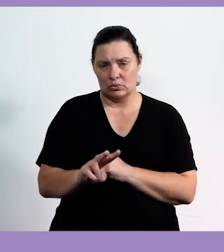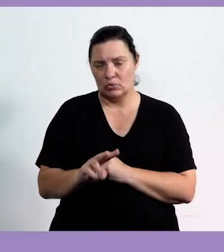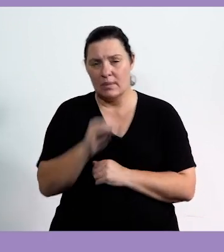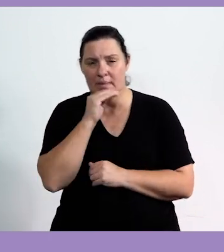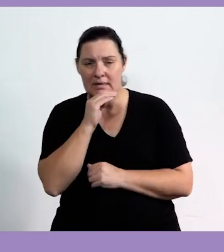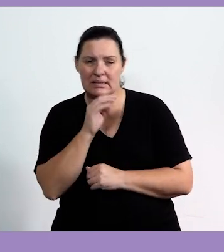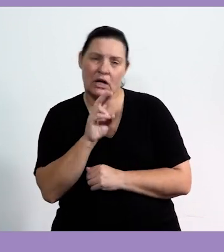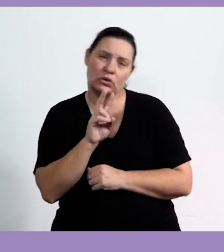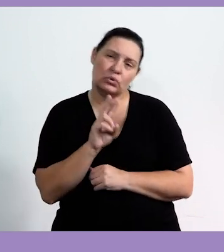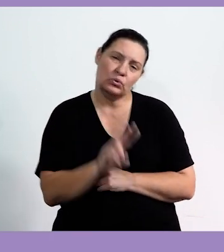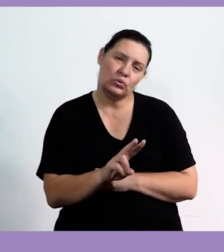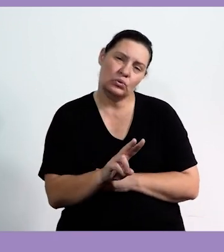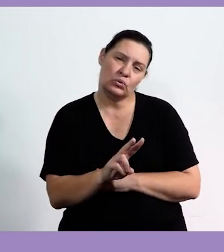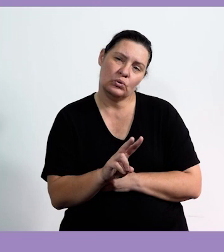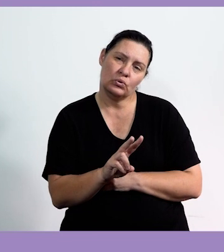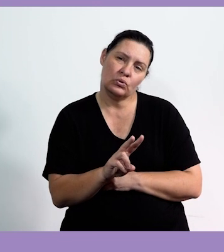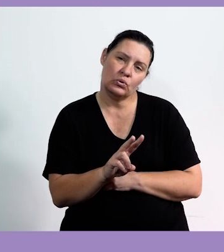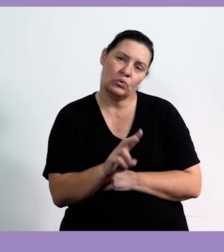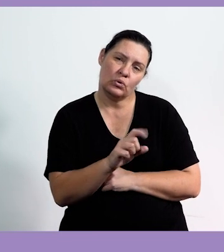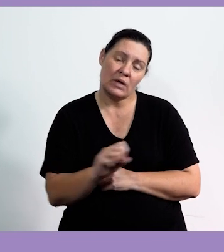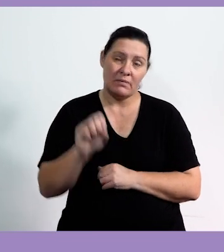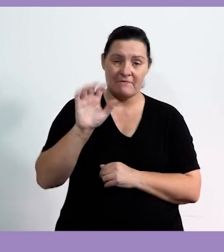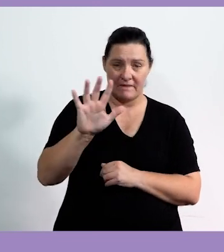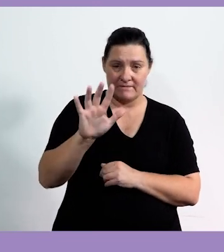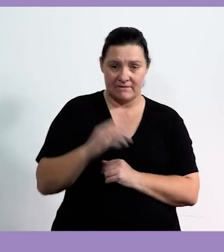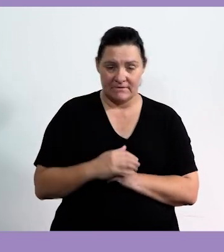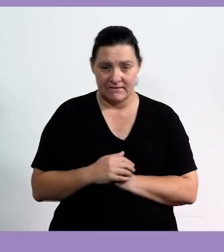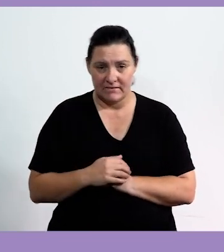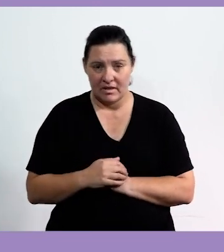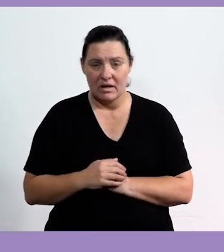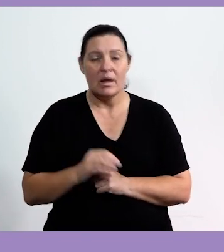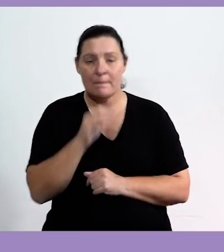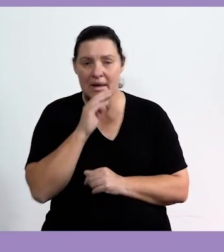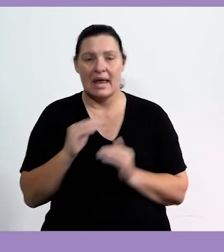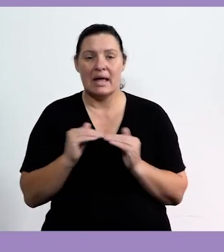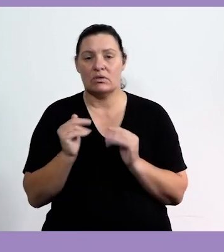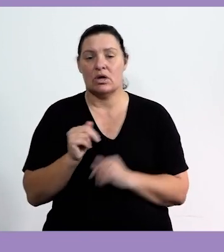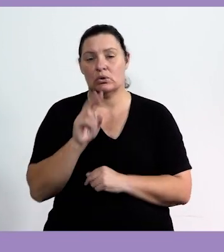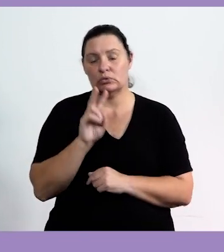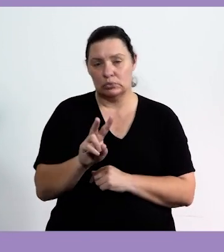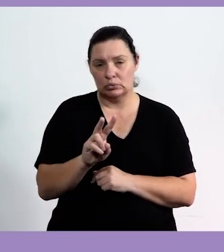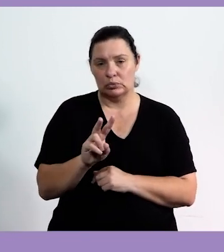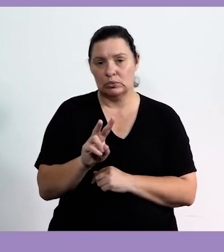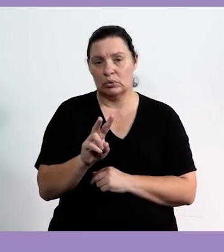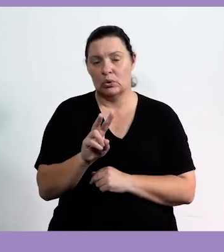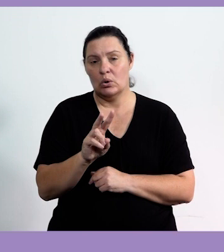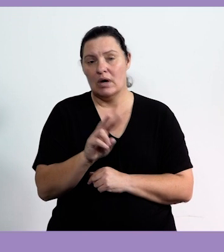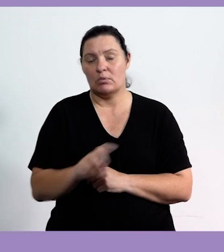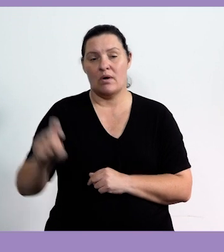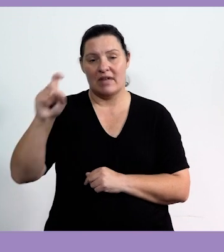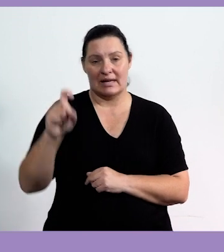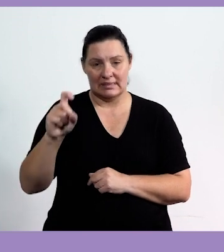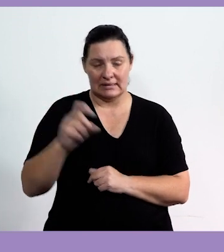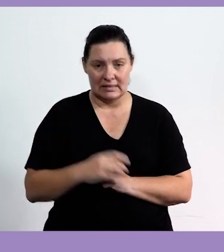that is 2 to the exponent of 5. And that is equals to 2 to the exponent of